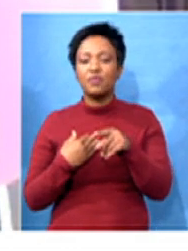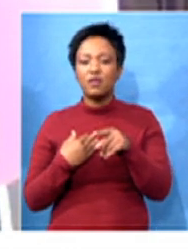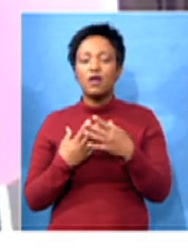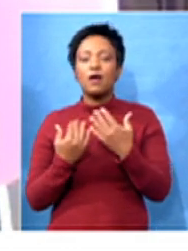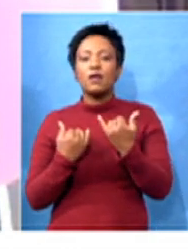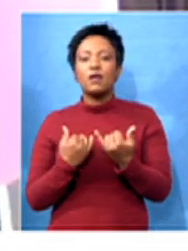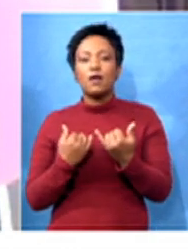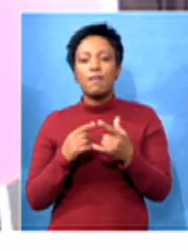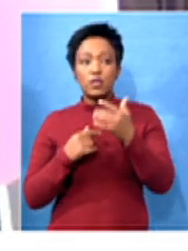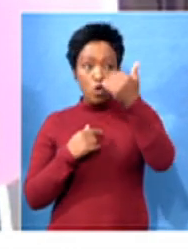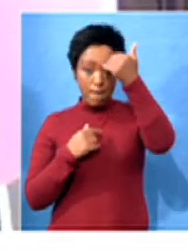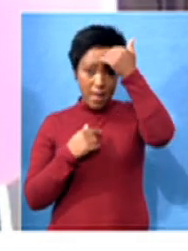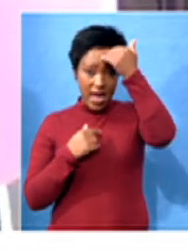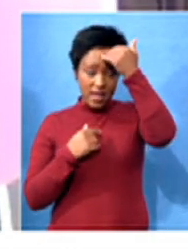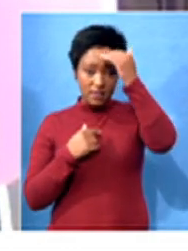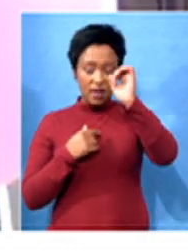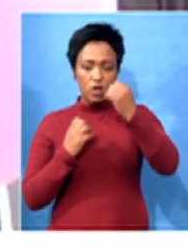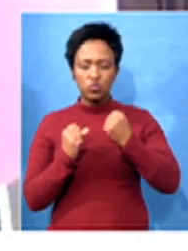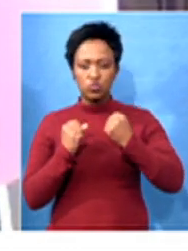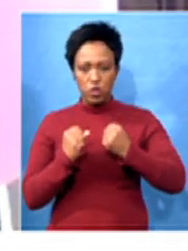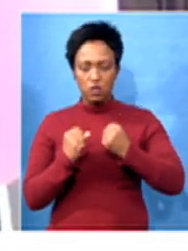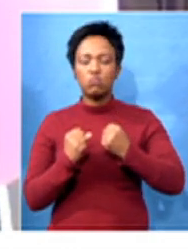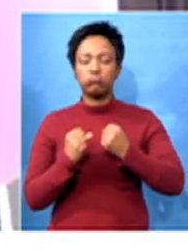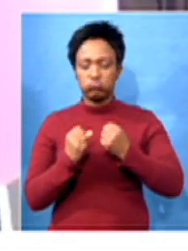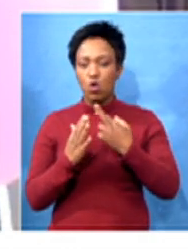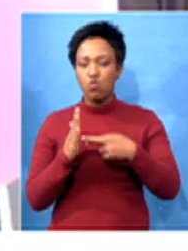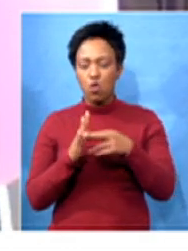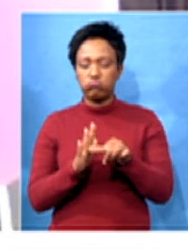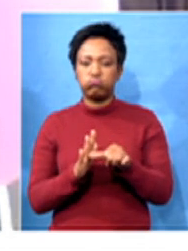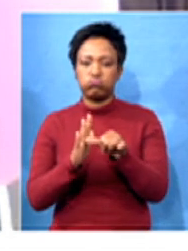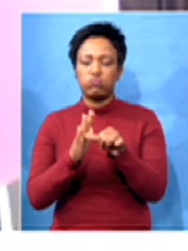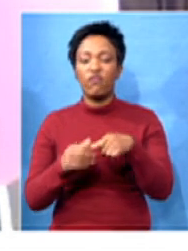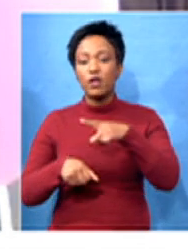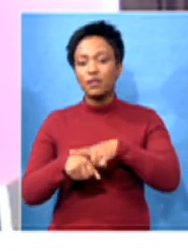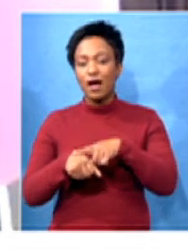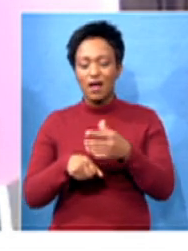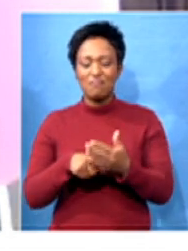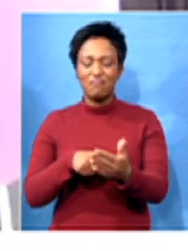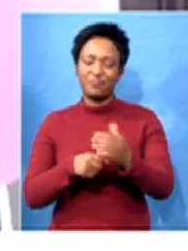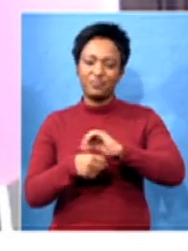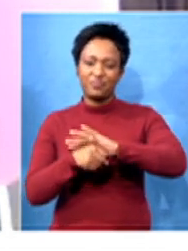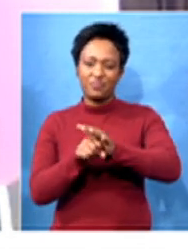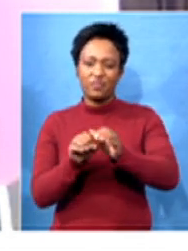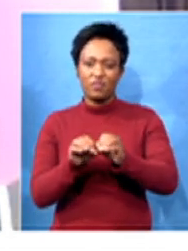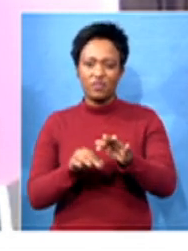your mental strength is going to play a very, very huge role in the whole epidemic, you know, this whole pandemic. I